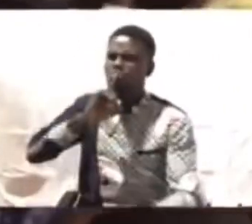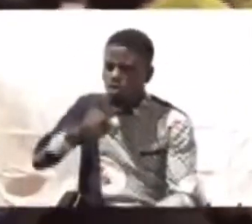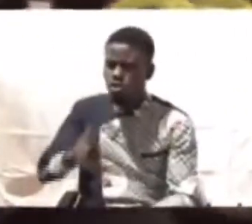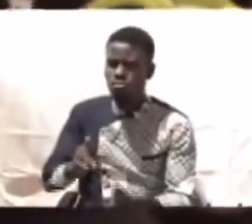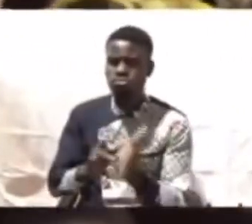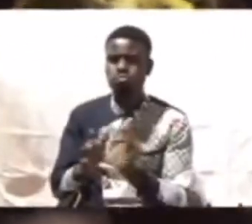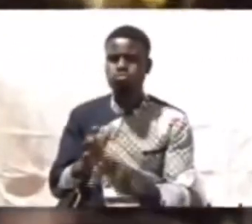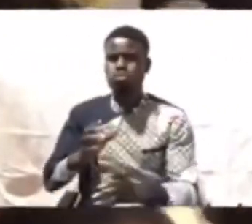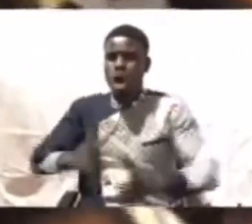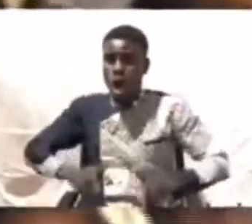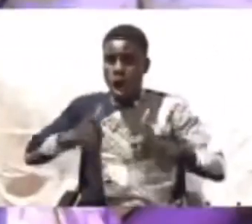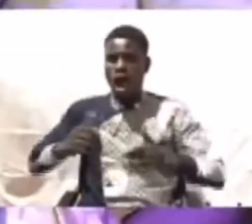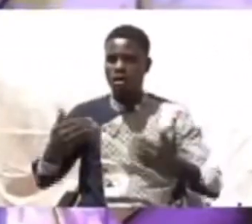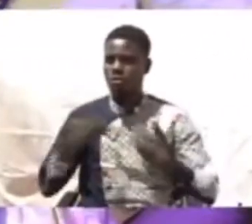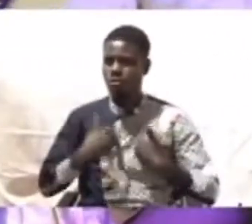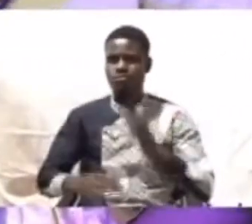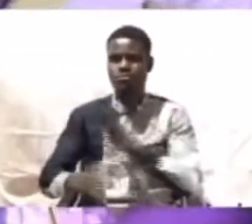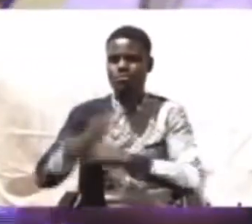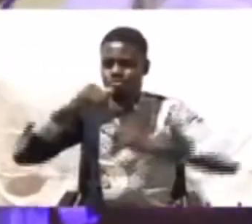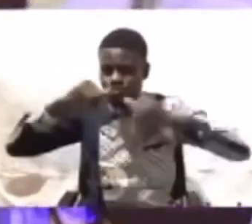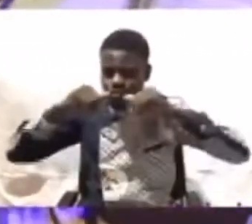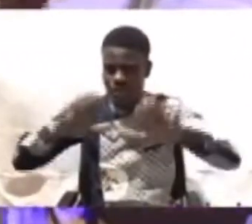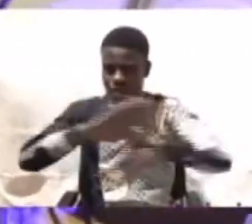nyame sira mu nyina.